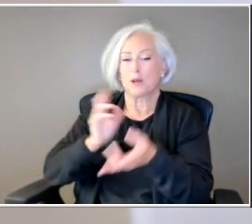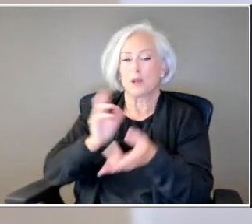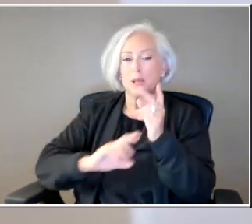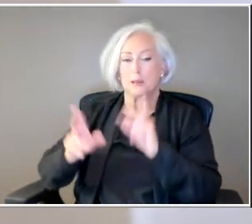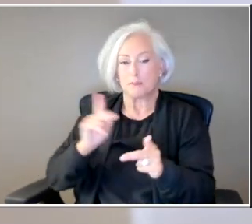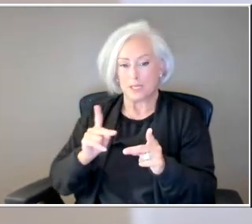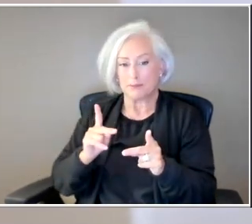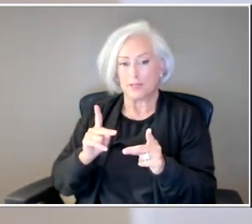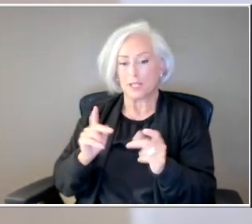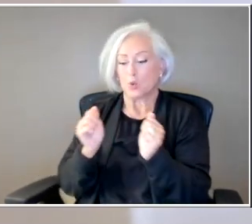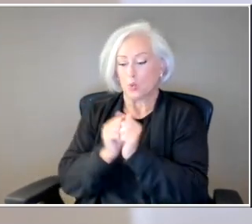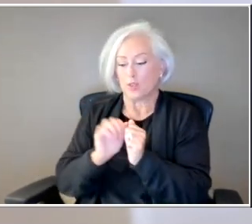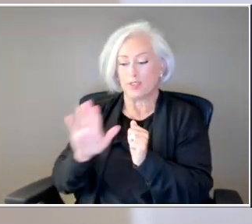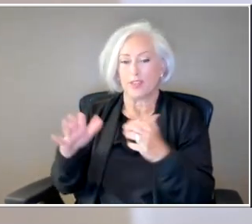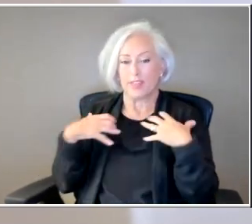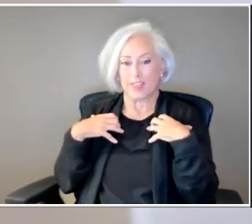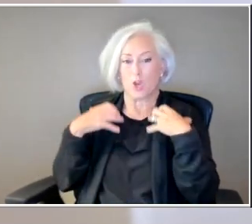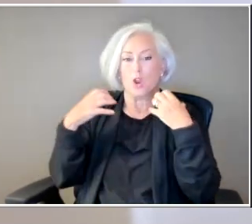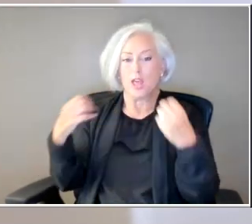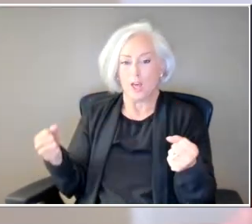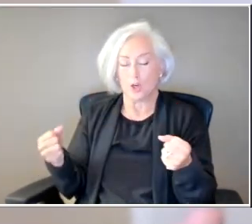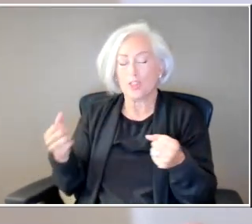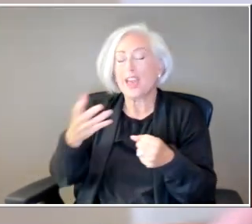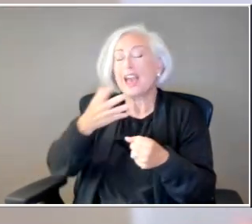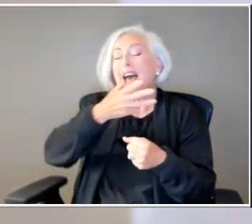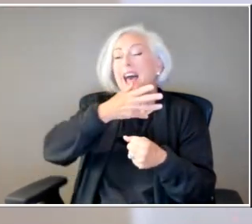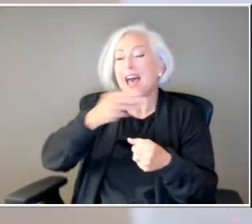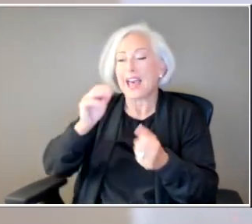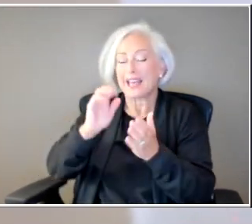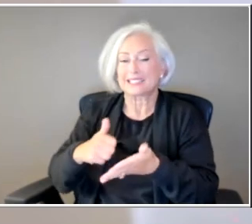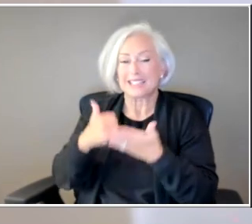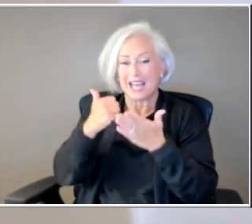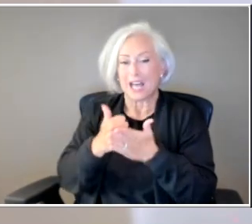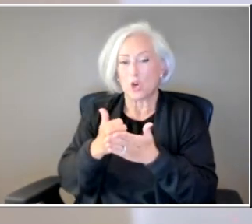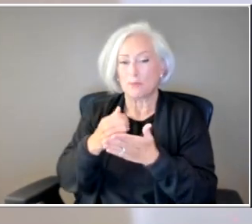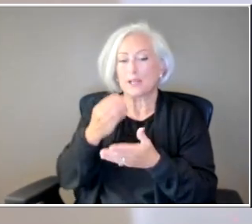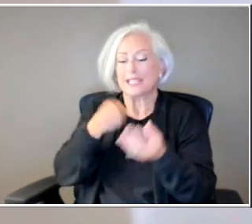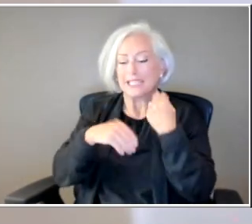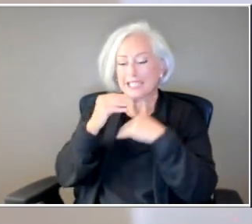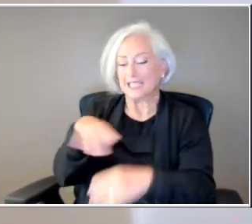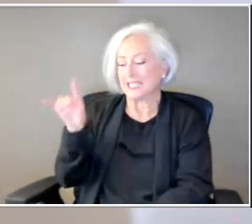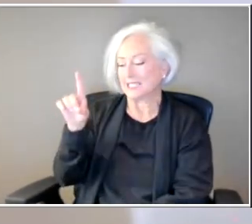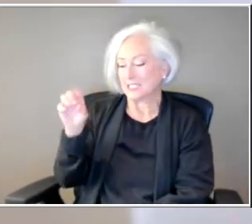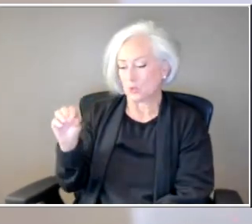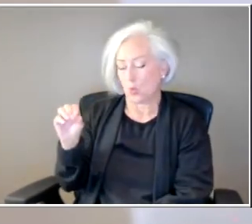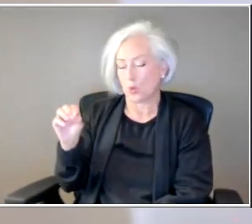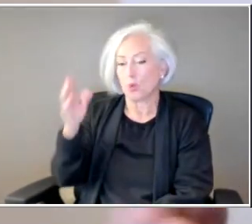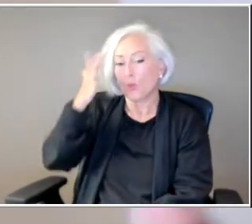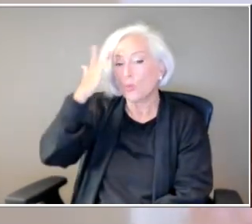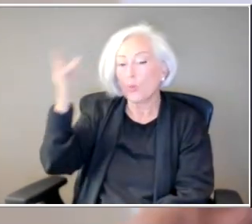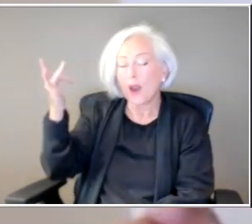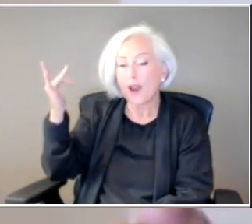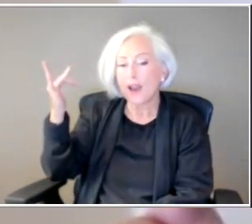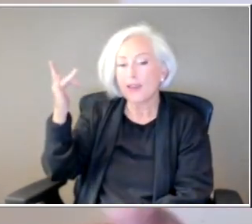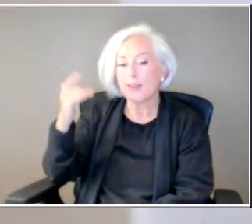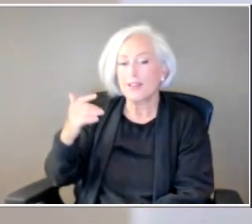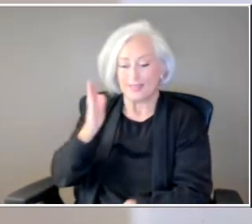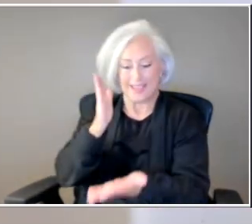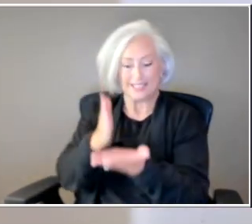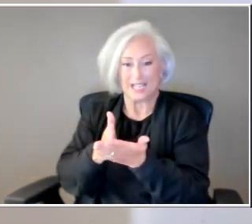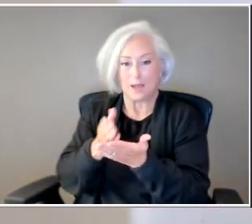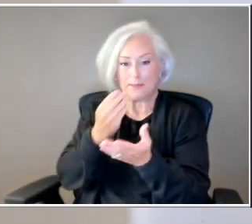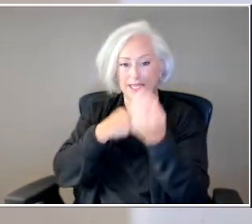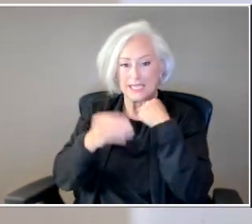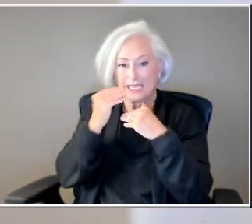their health, and it's helping them with their eating disorder because they're able to stop eating much